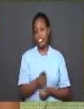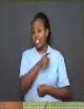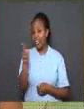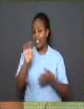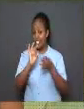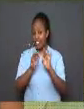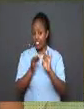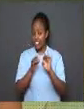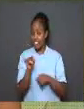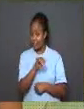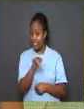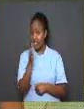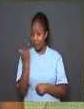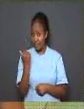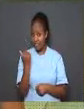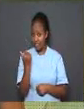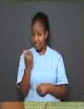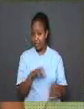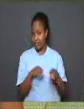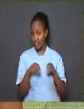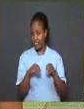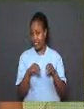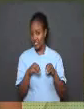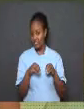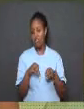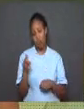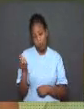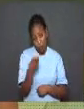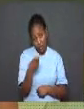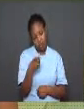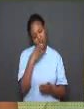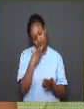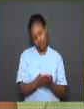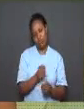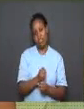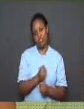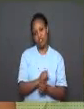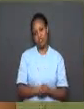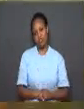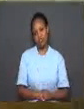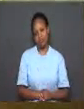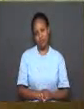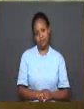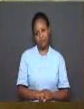Were your definitions similar to this, students? If so, good work.